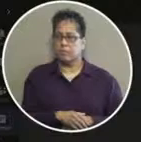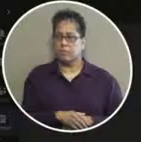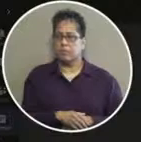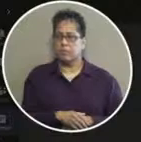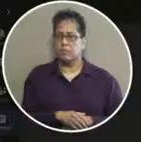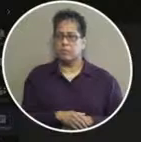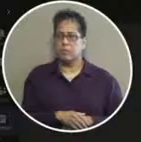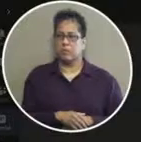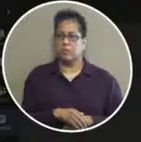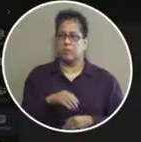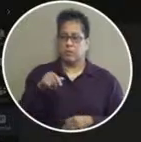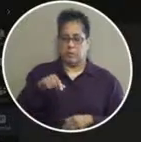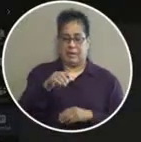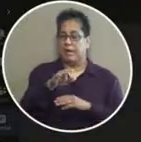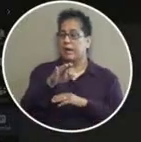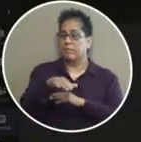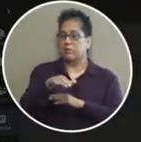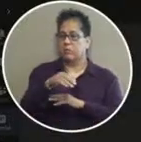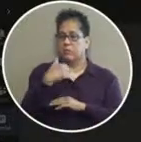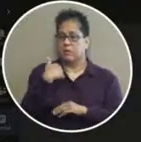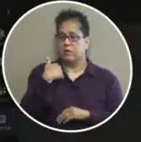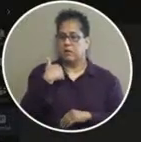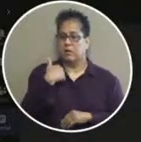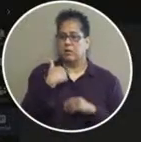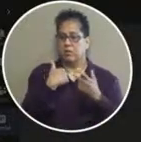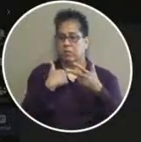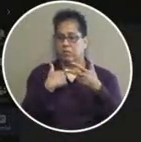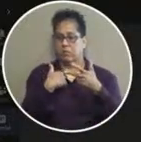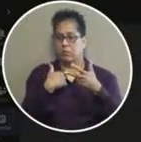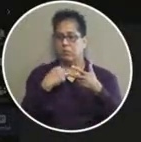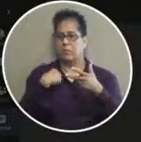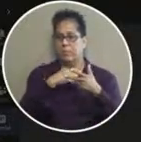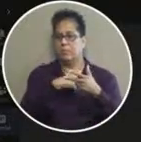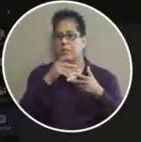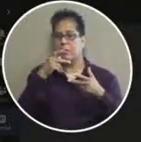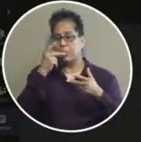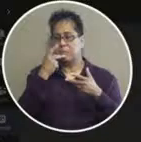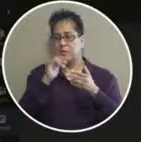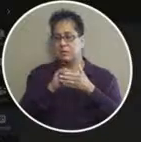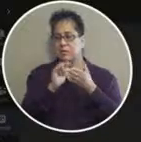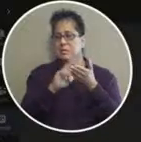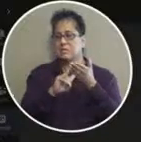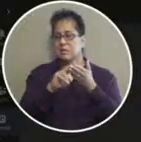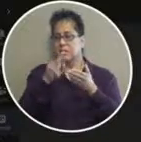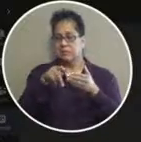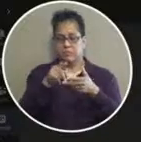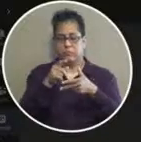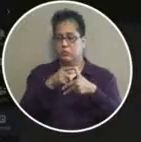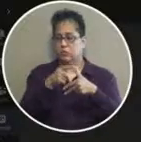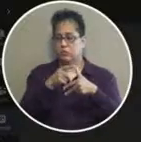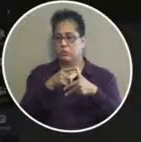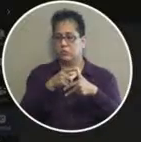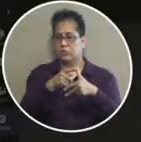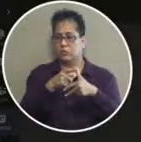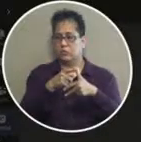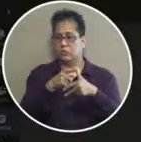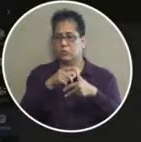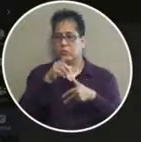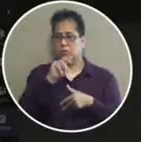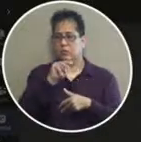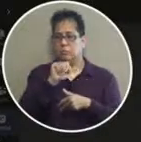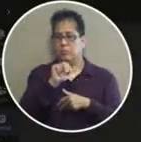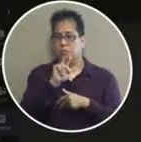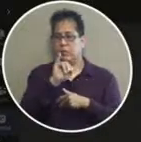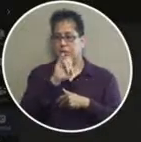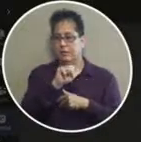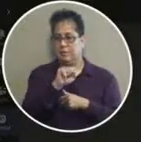Yes, Mayor. This afternoon we have 3 members of the public that signed up to speak. The first person is Ms. Marisa